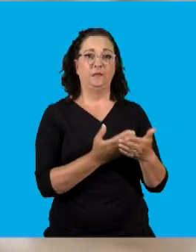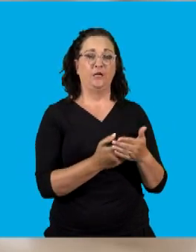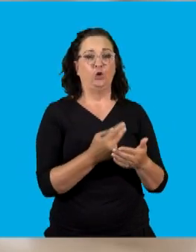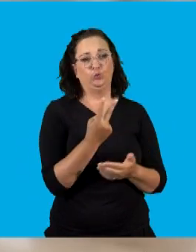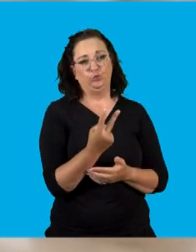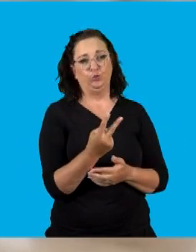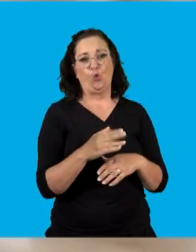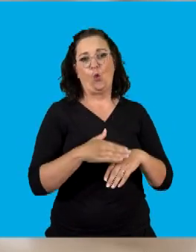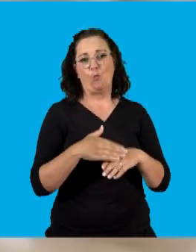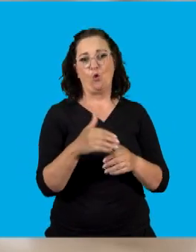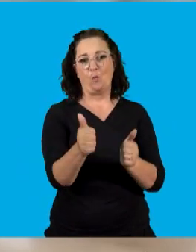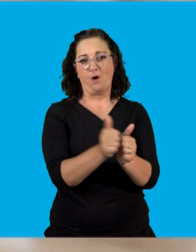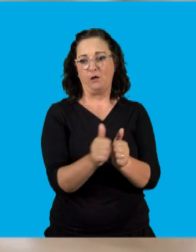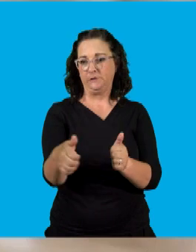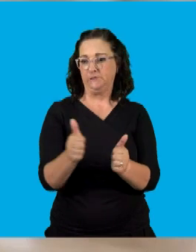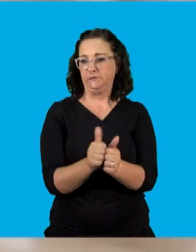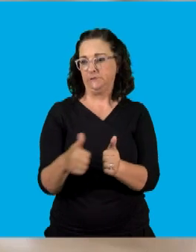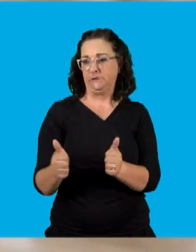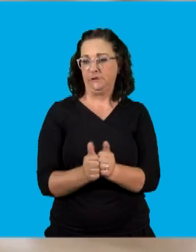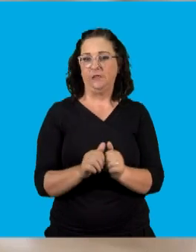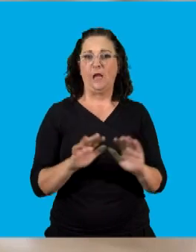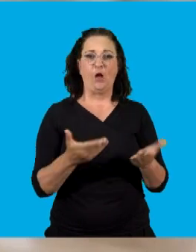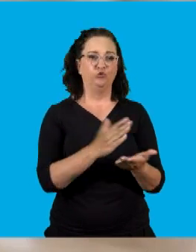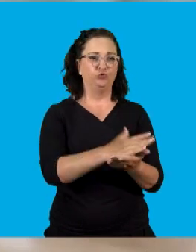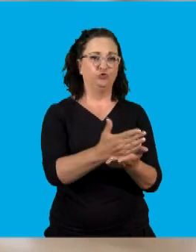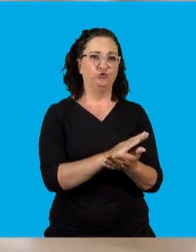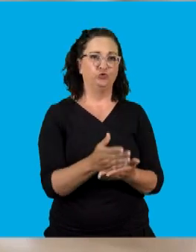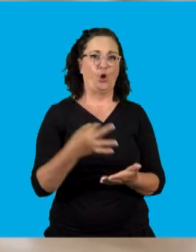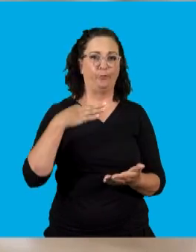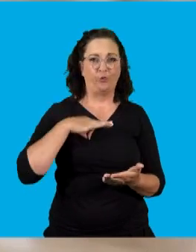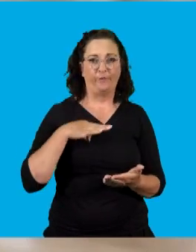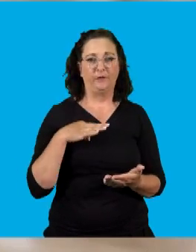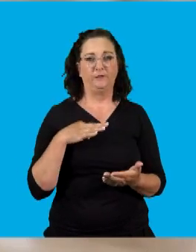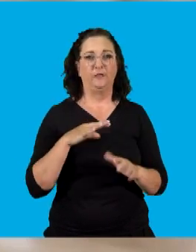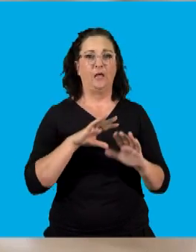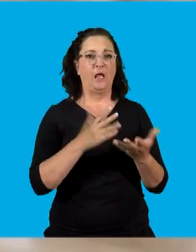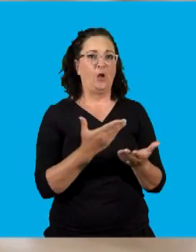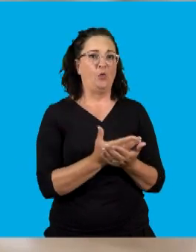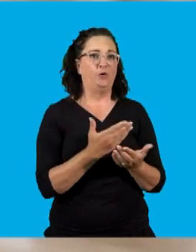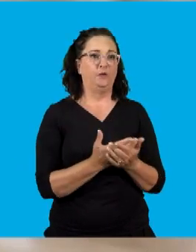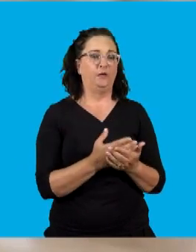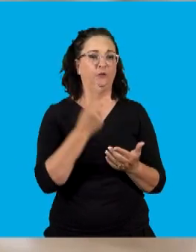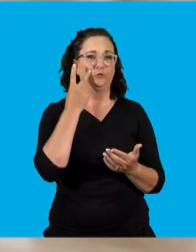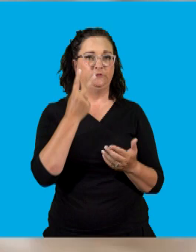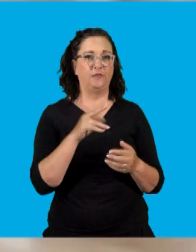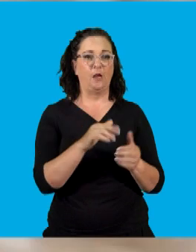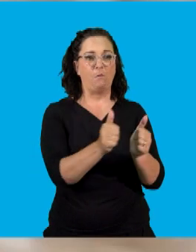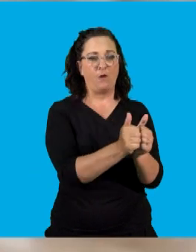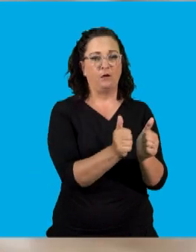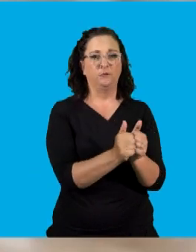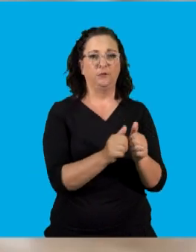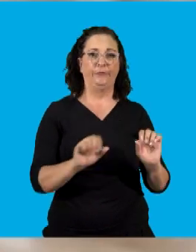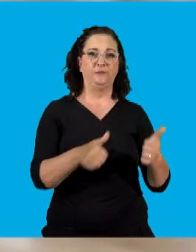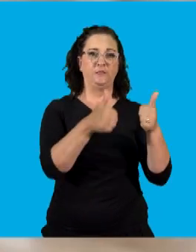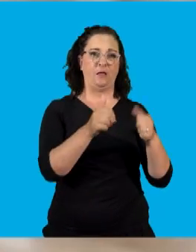between two or more partners, whereby how are they going to share the profits? How are they going to contribute towards making a